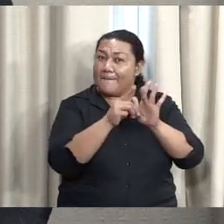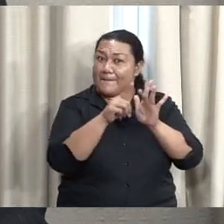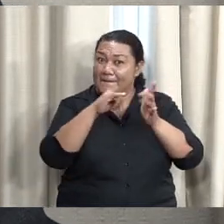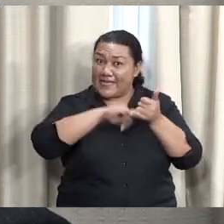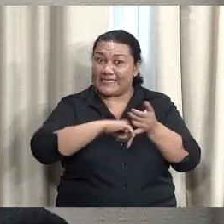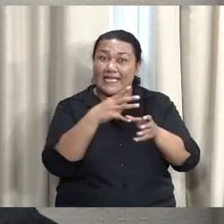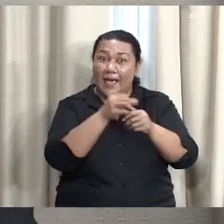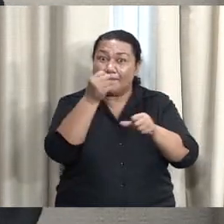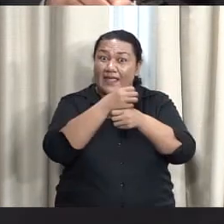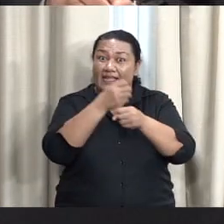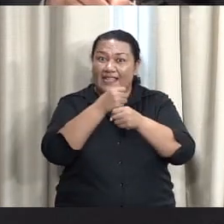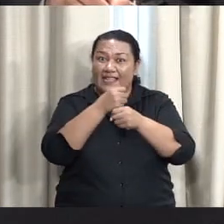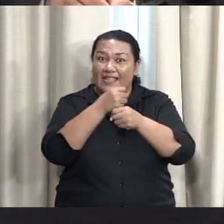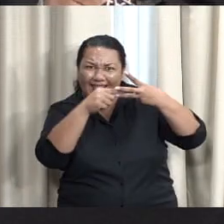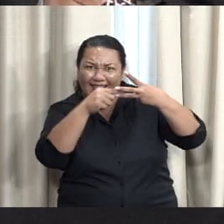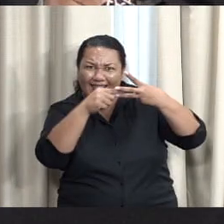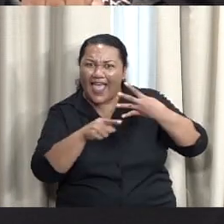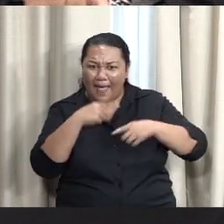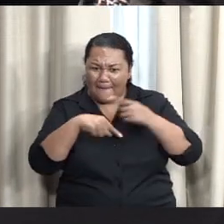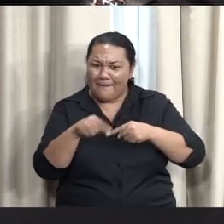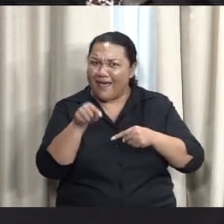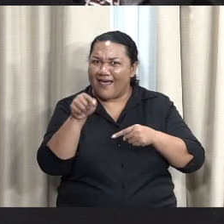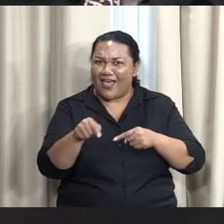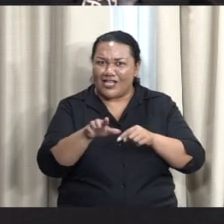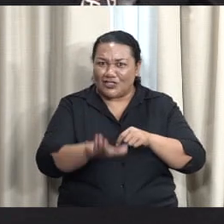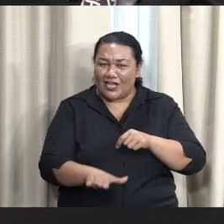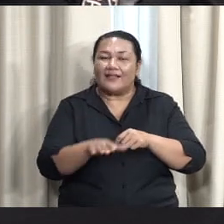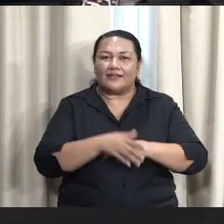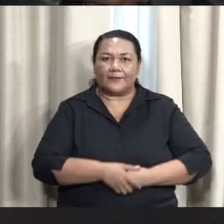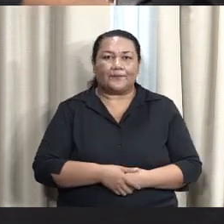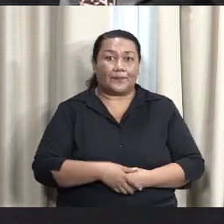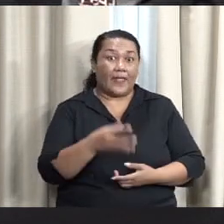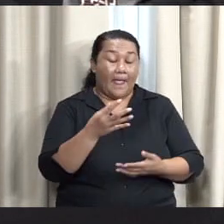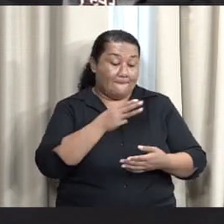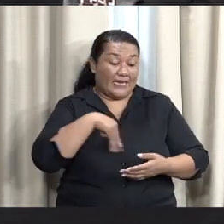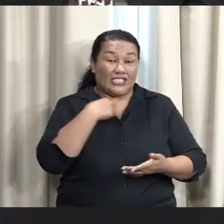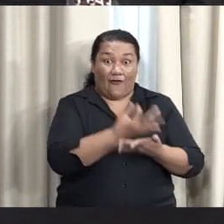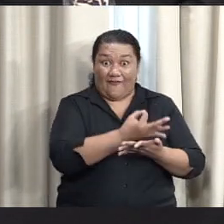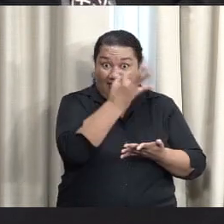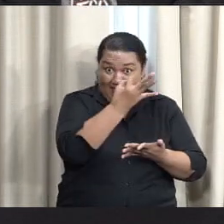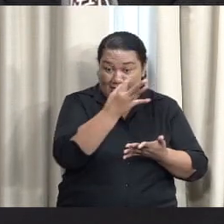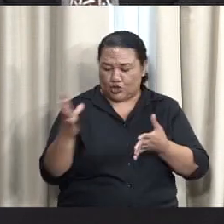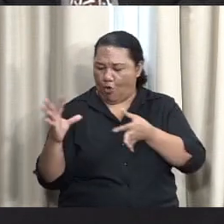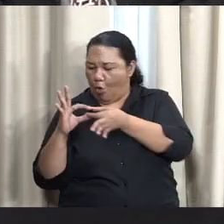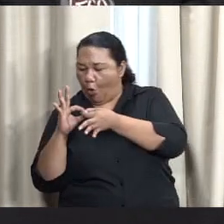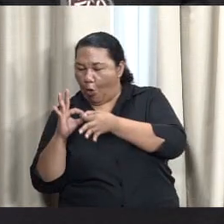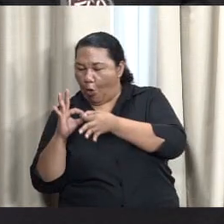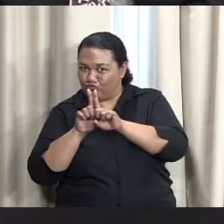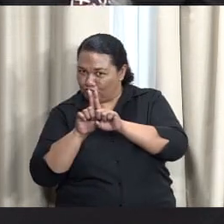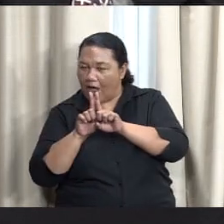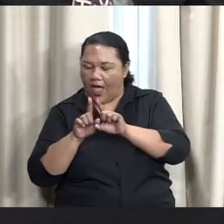Our Ministry of Finance is working very closely with the Ministry of Education, and we've had discussions with the Honorable Minister